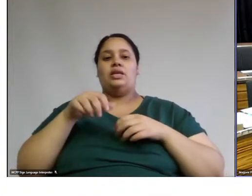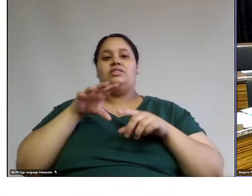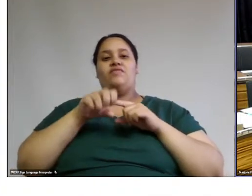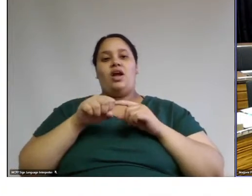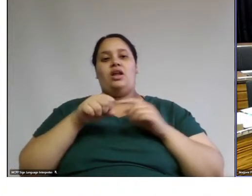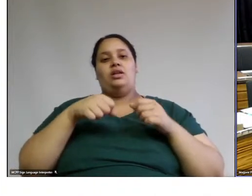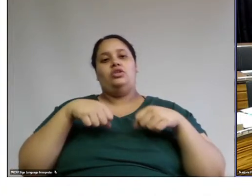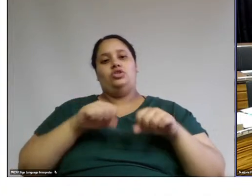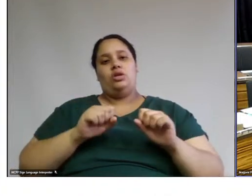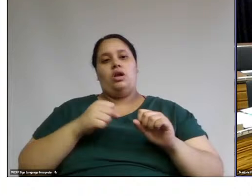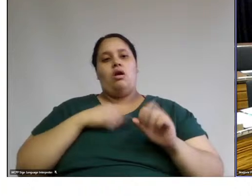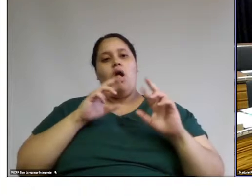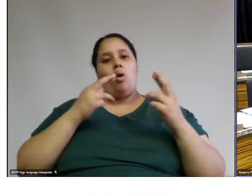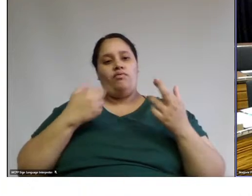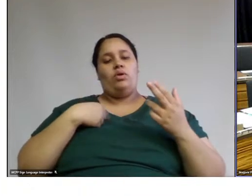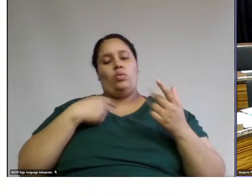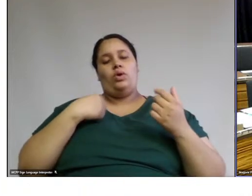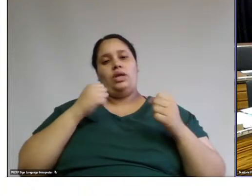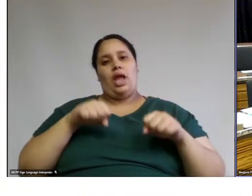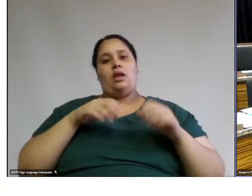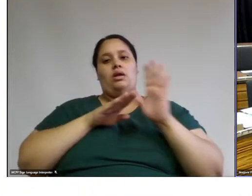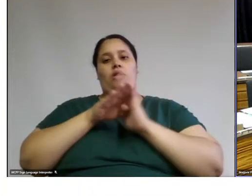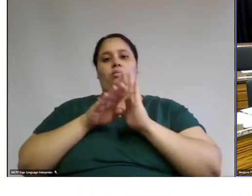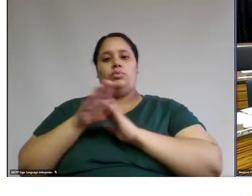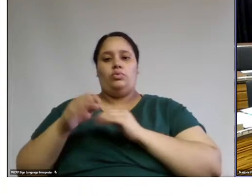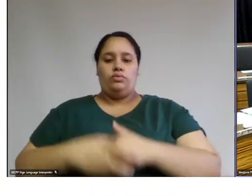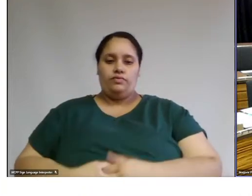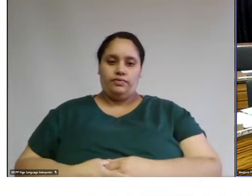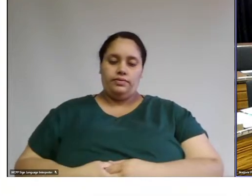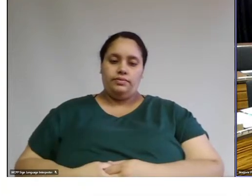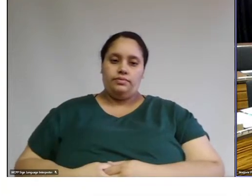not. Hopefully we'll improve and we would have learned.